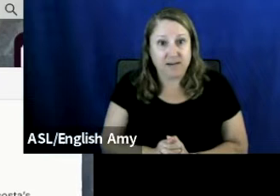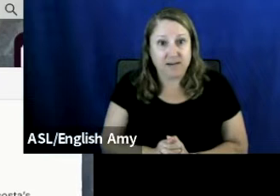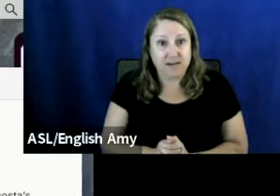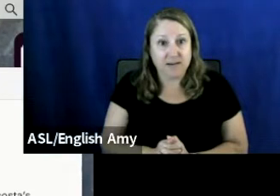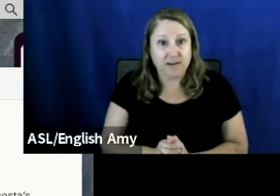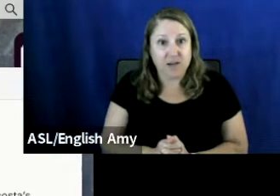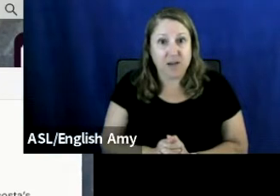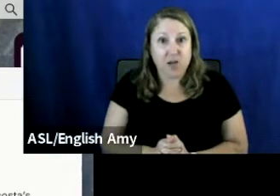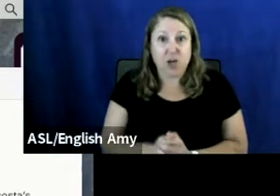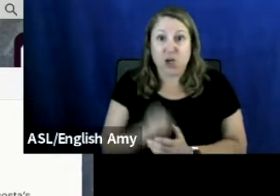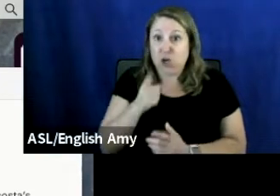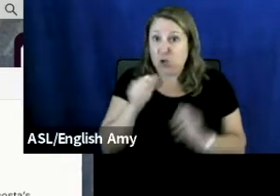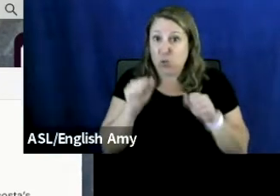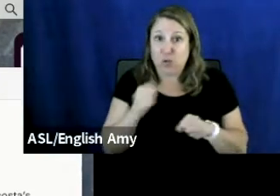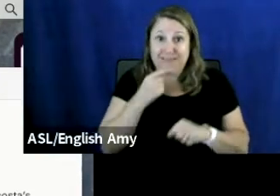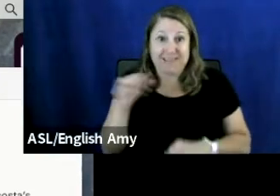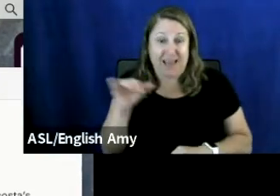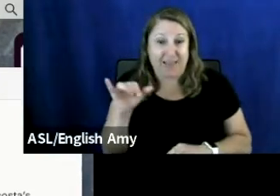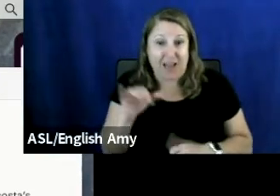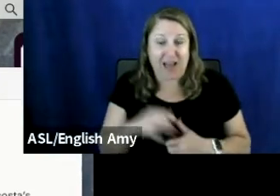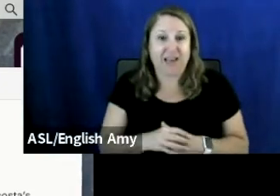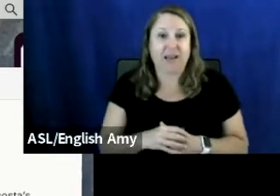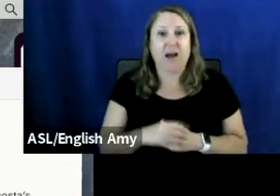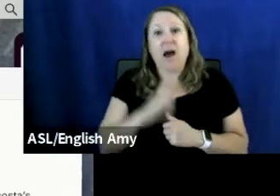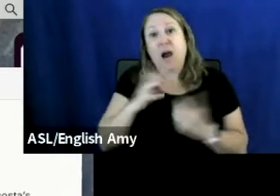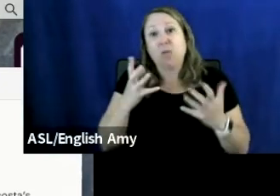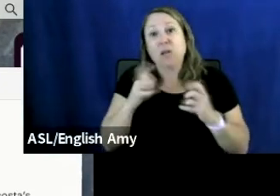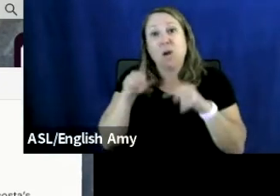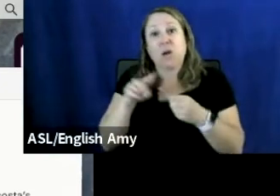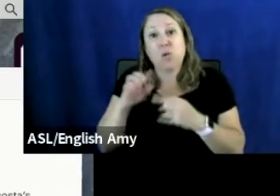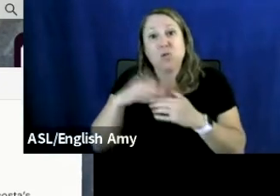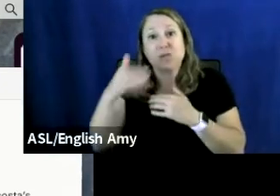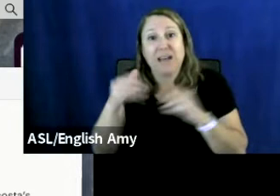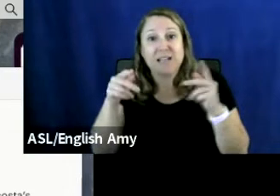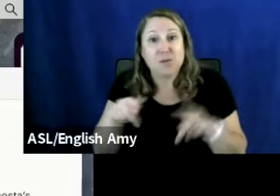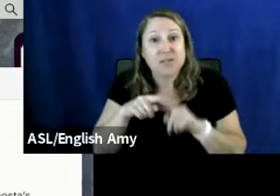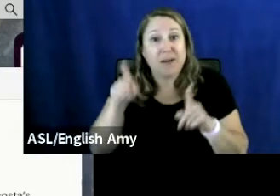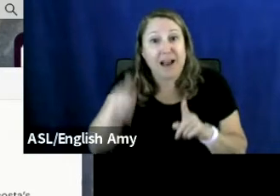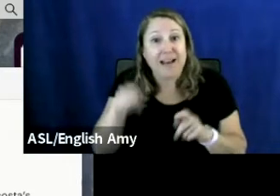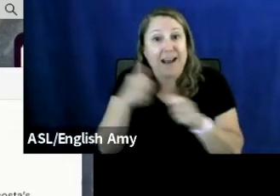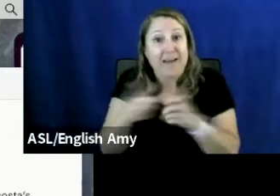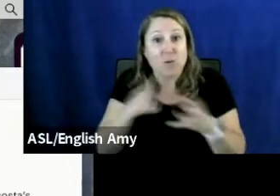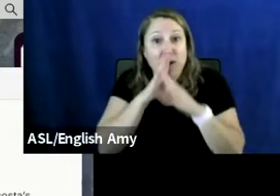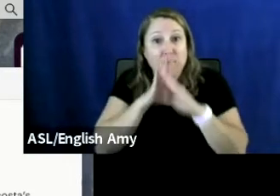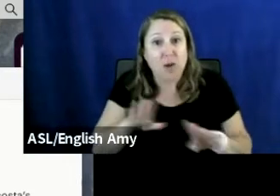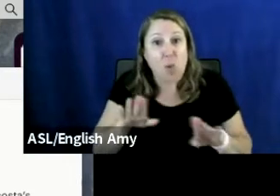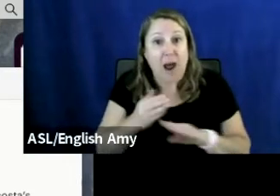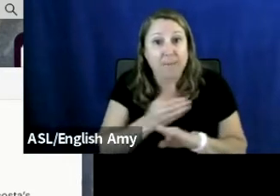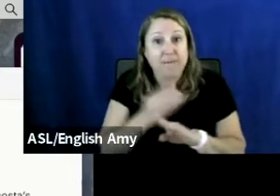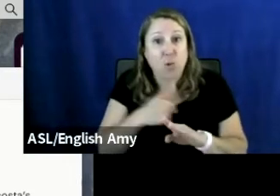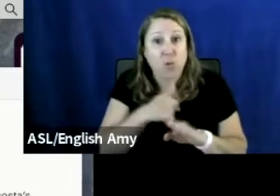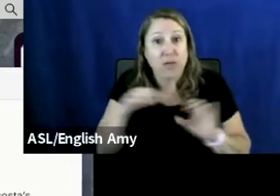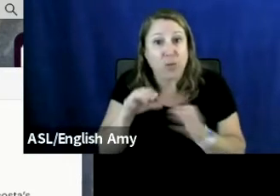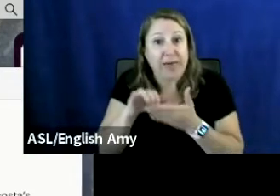even just say like, you know, I really want to go to the next person, but I need everyone to be quiet before we do this. Or, you know,